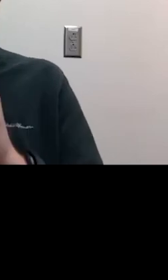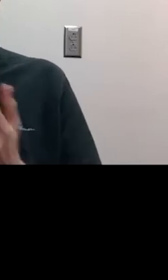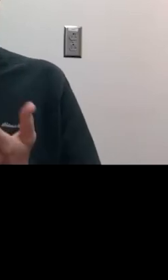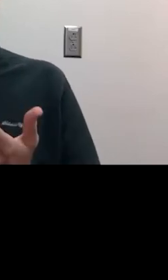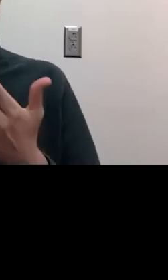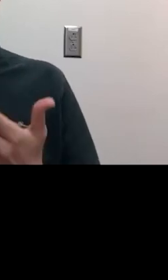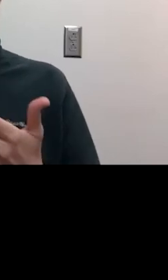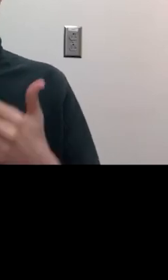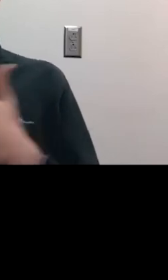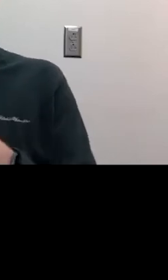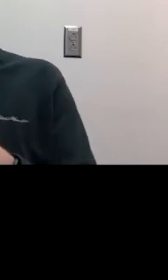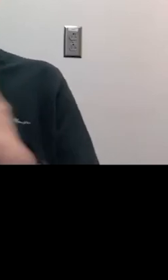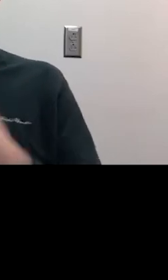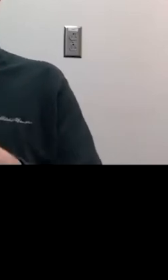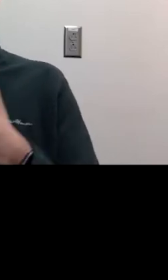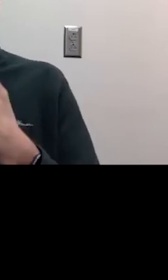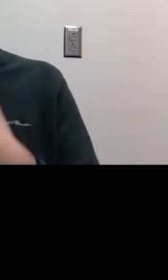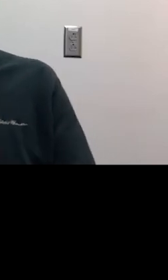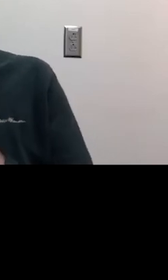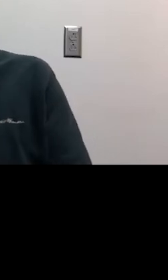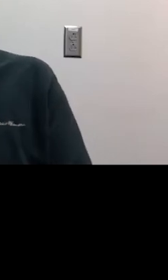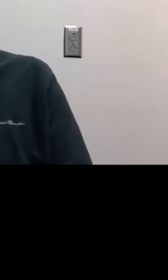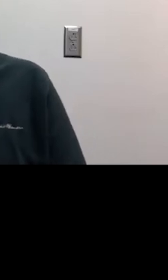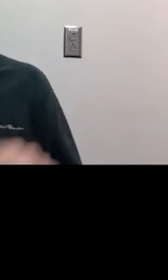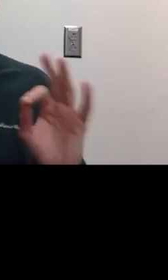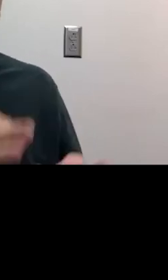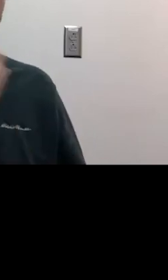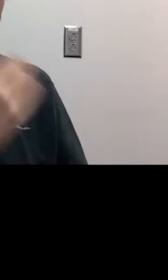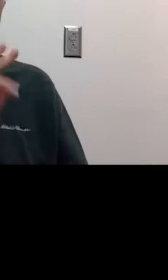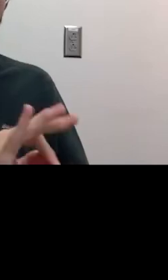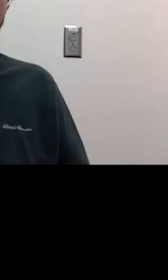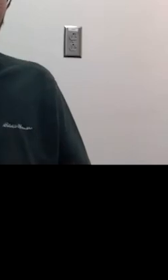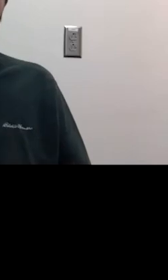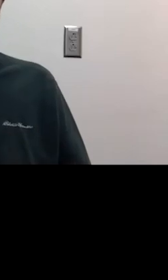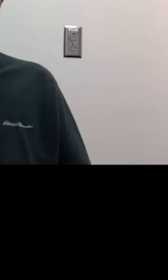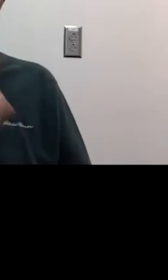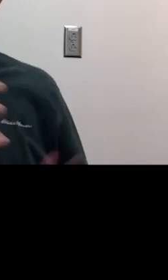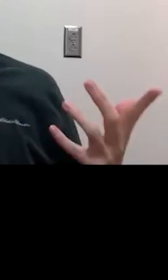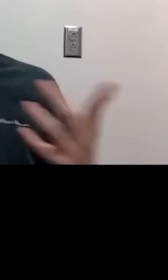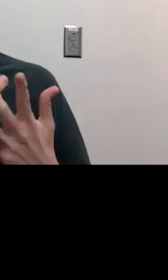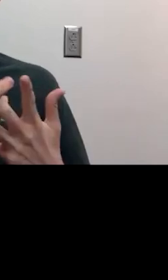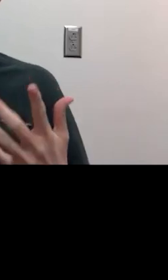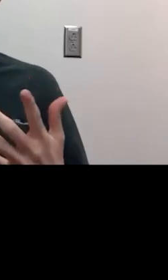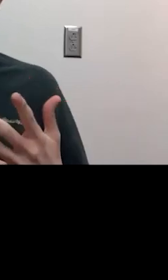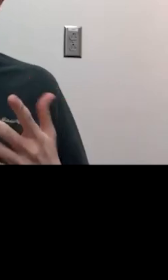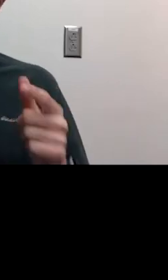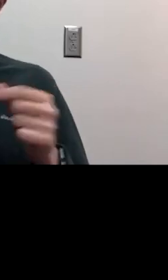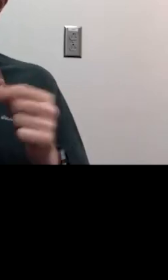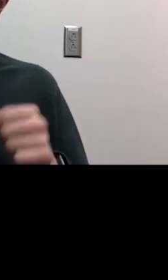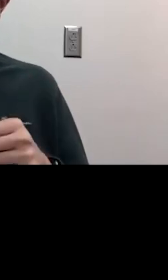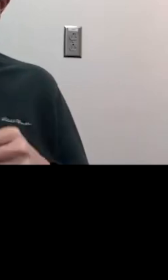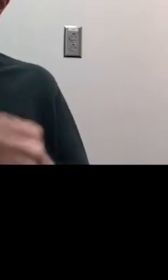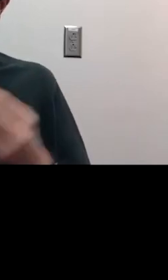health outcomes. Is that helpful? Absolutely. Thank you very much. And it fits with the distinction you made earlier about social